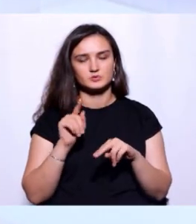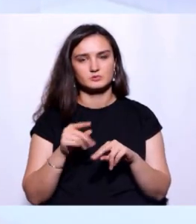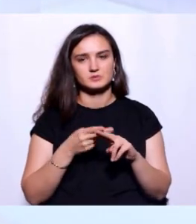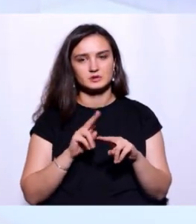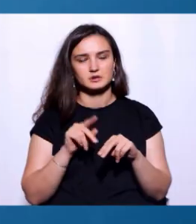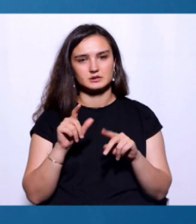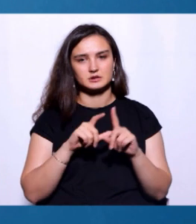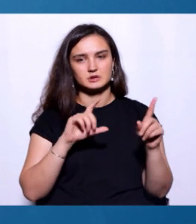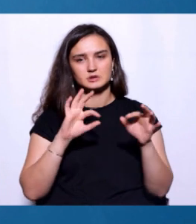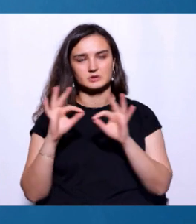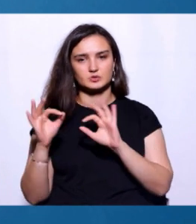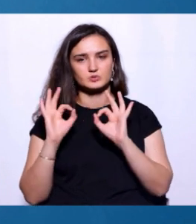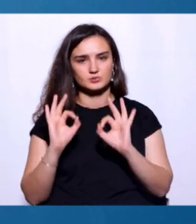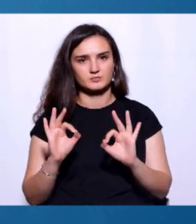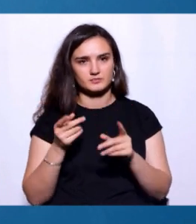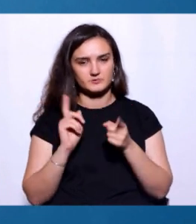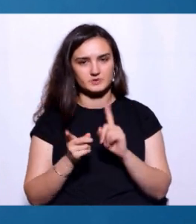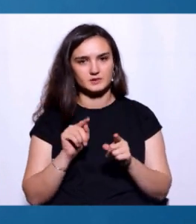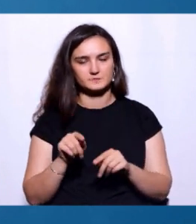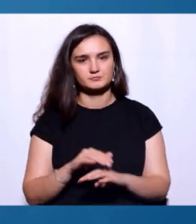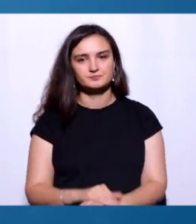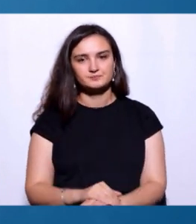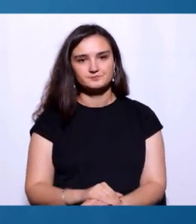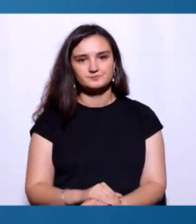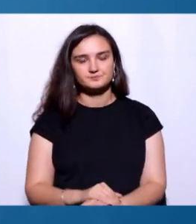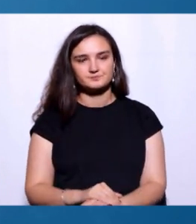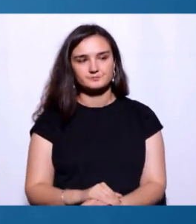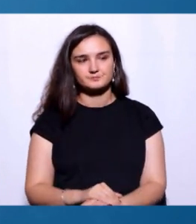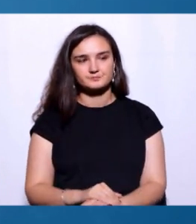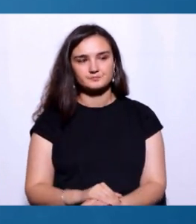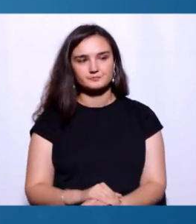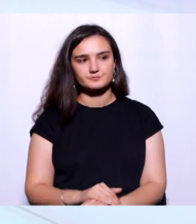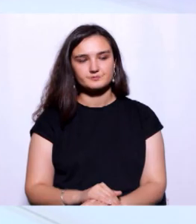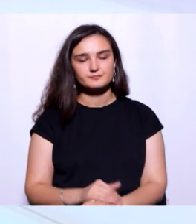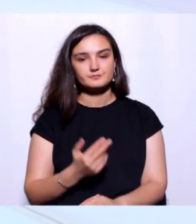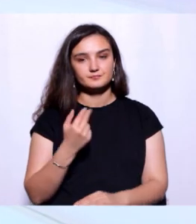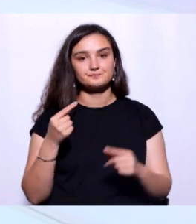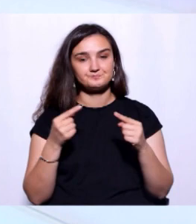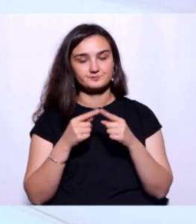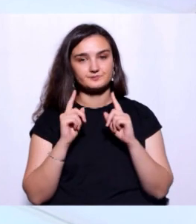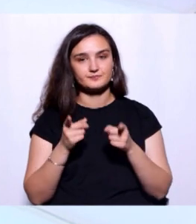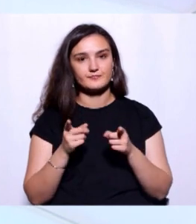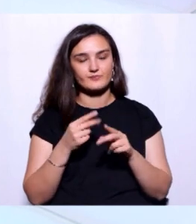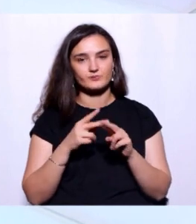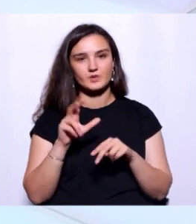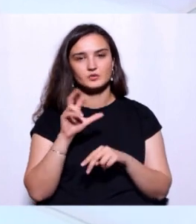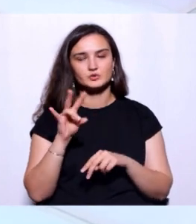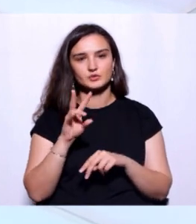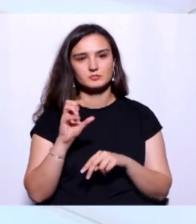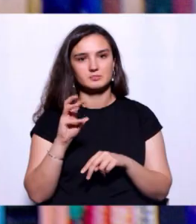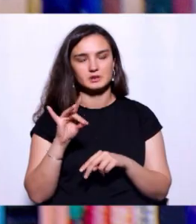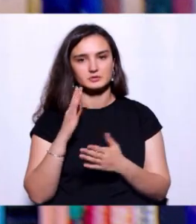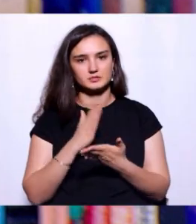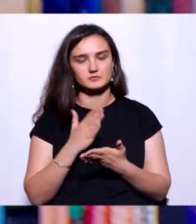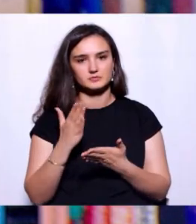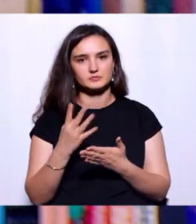this sentence is true. Oh, very good. Awesome, you're totally right. Yes. And for John and Mary